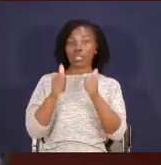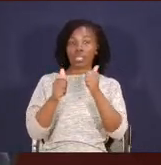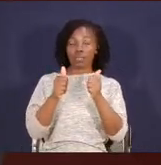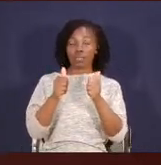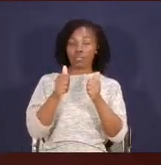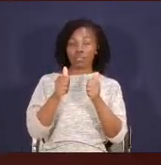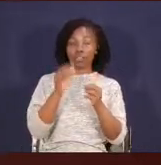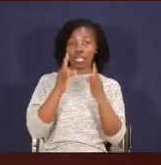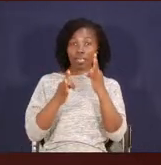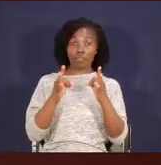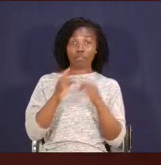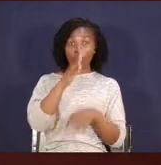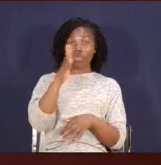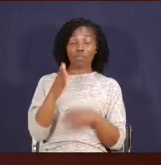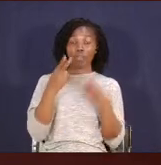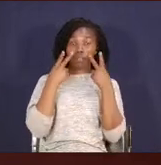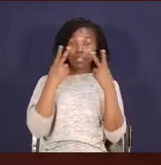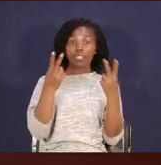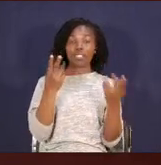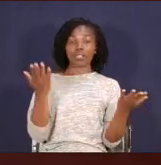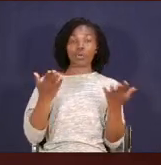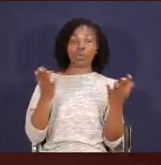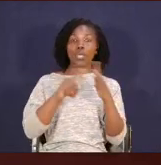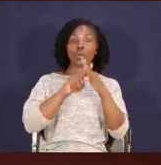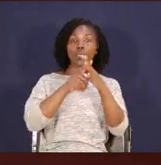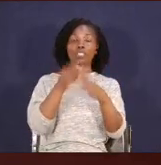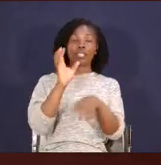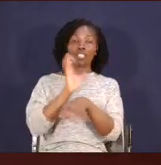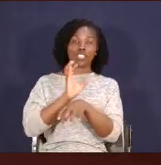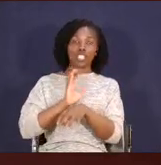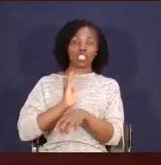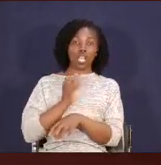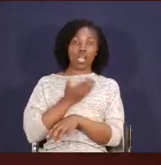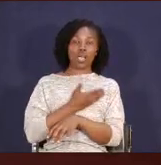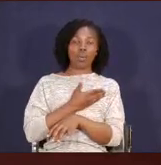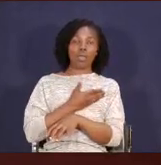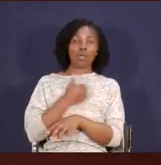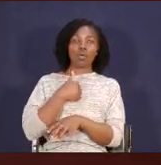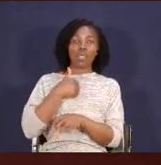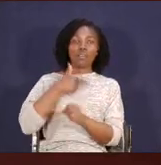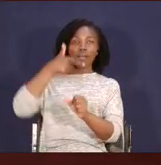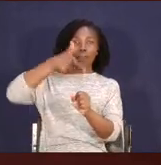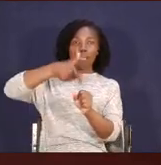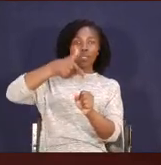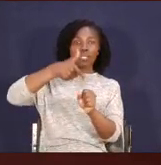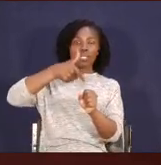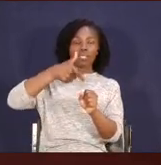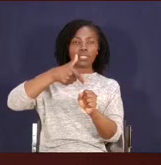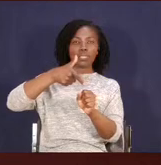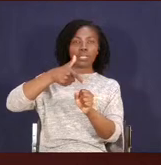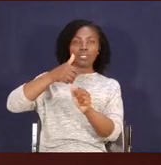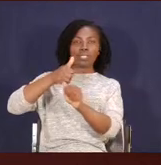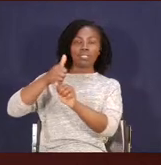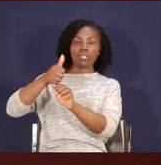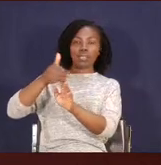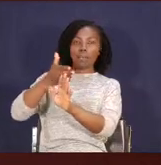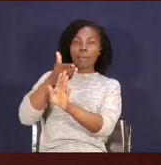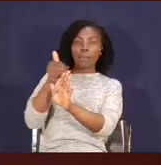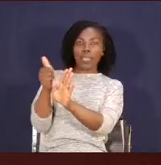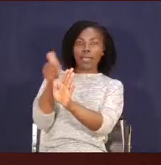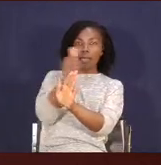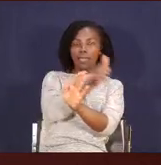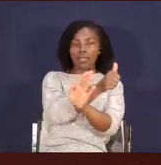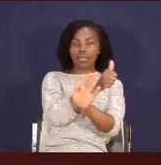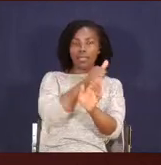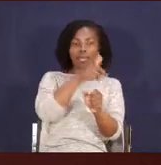started. There is a junction of Chiromo Lane and Ojijo Road. There's a petrol station there. Just behind a petrol station, there are